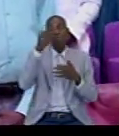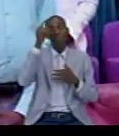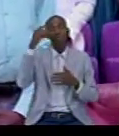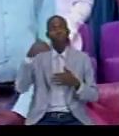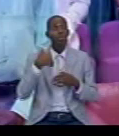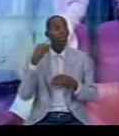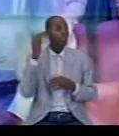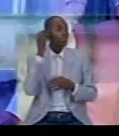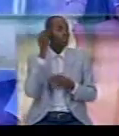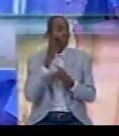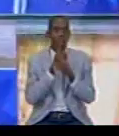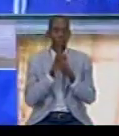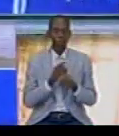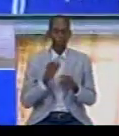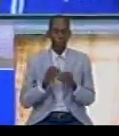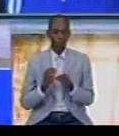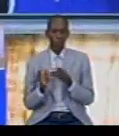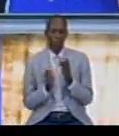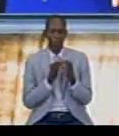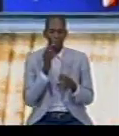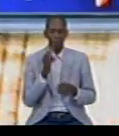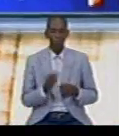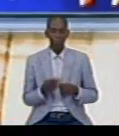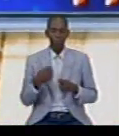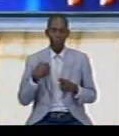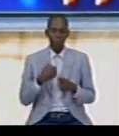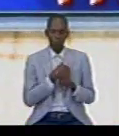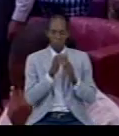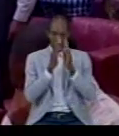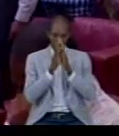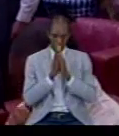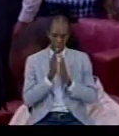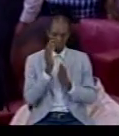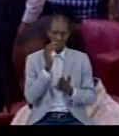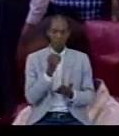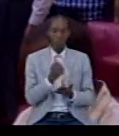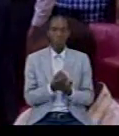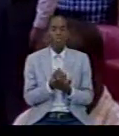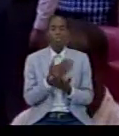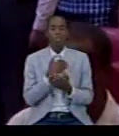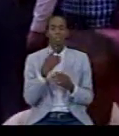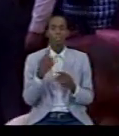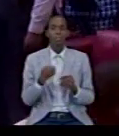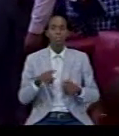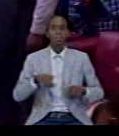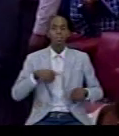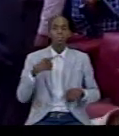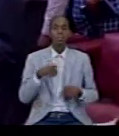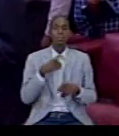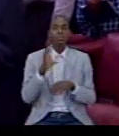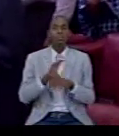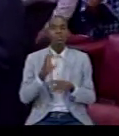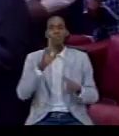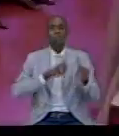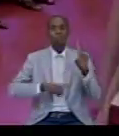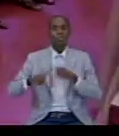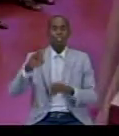you have answered. In Jesus' name we pray. And the Lagos church